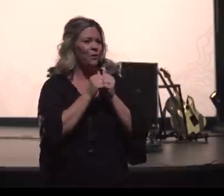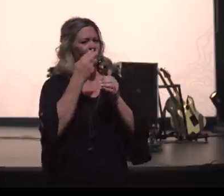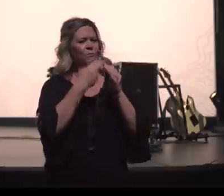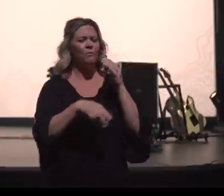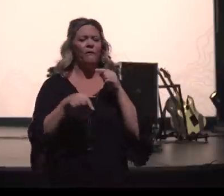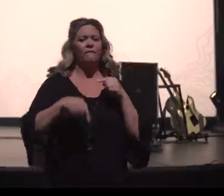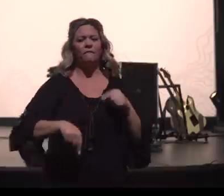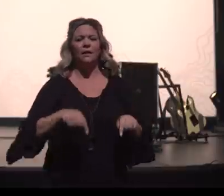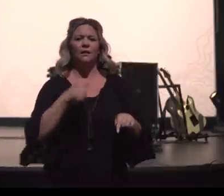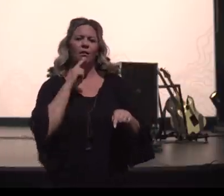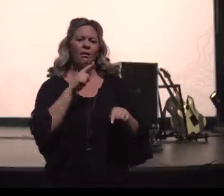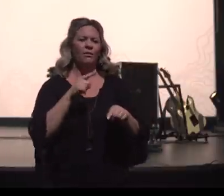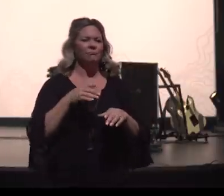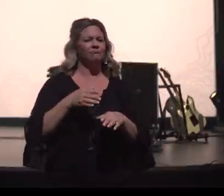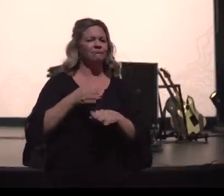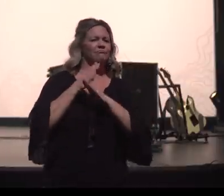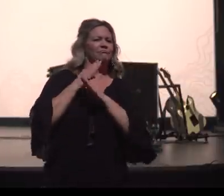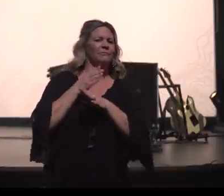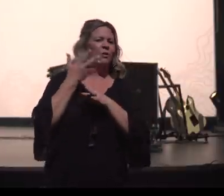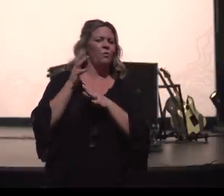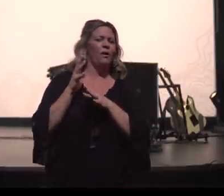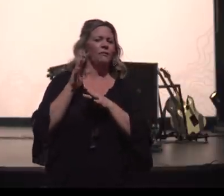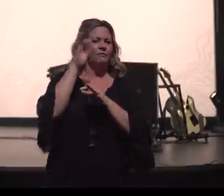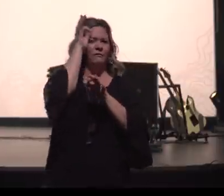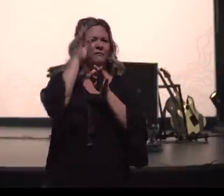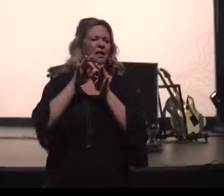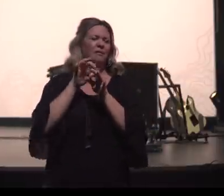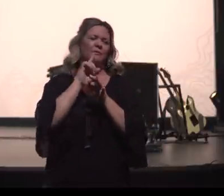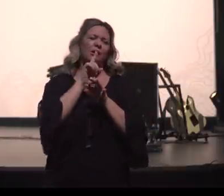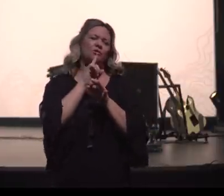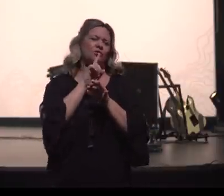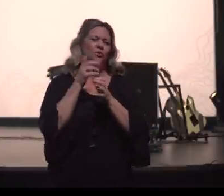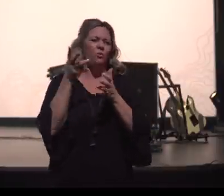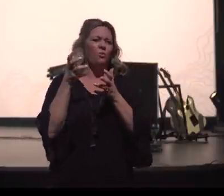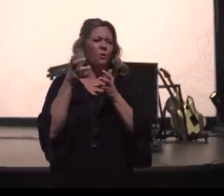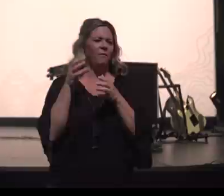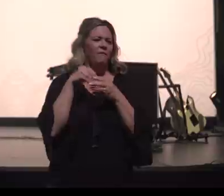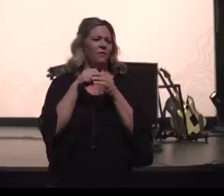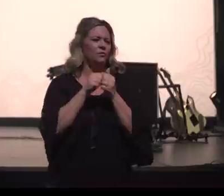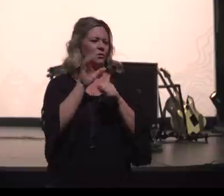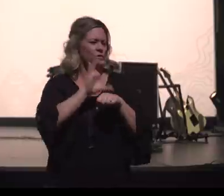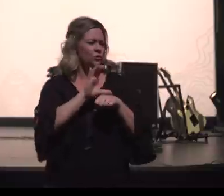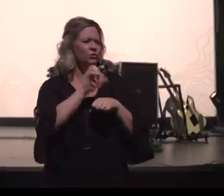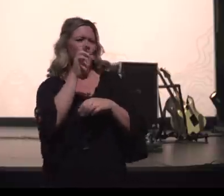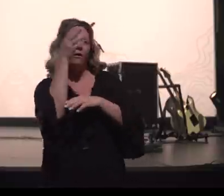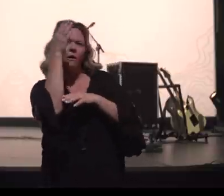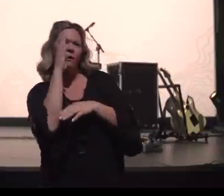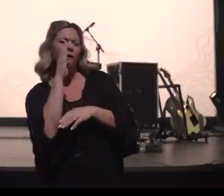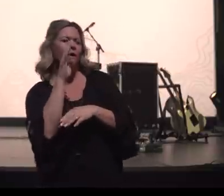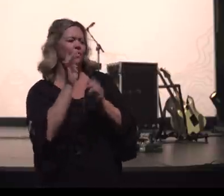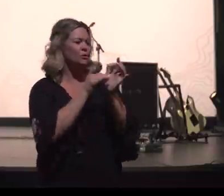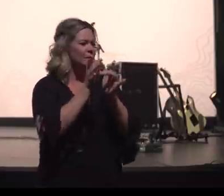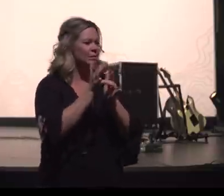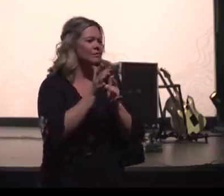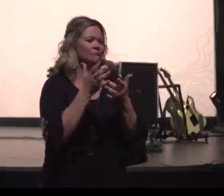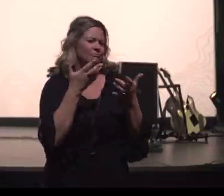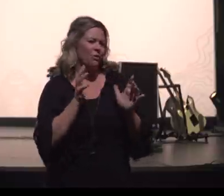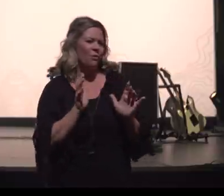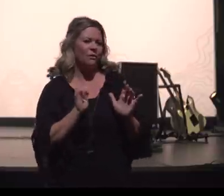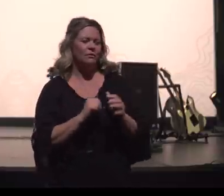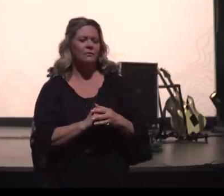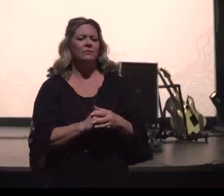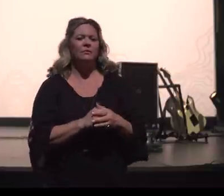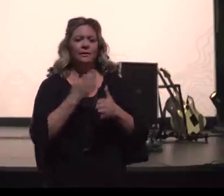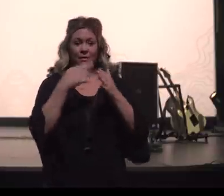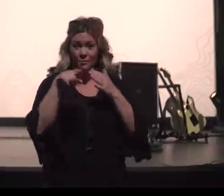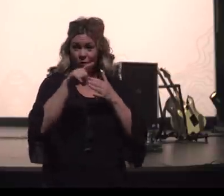both feet on the brakes when it comes to faith, you kind of know who you are, you haven't really wanted anything to do with church or God or Jesus. And can we be honest?